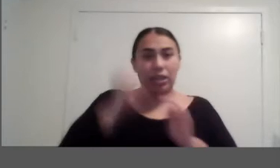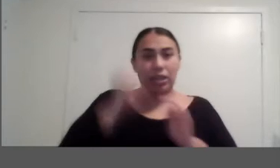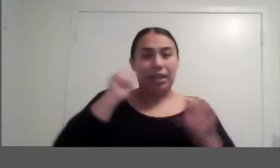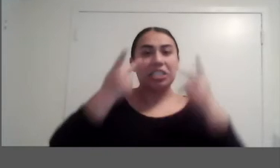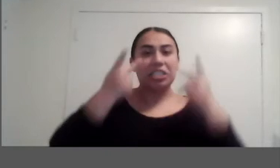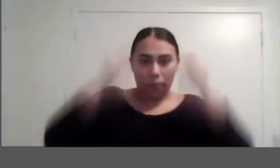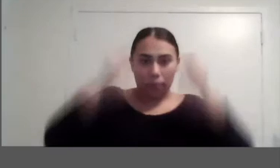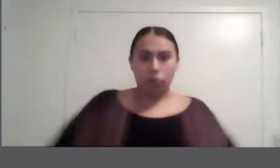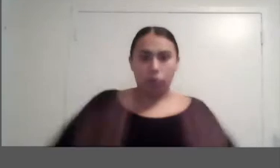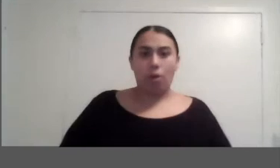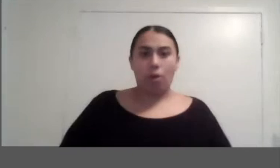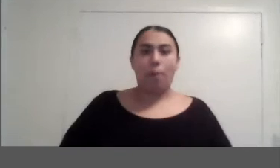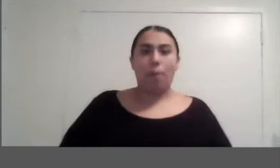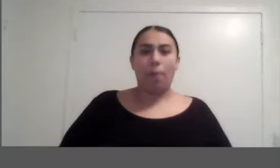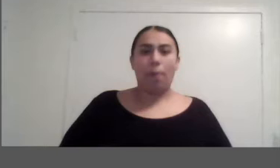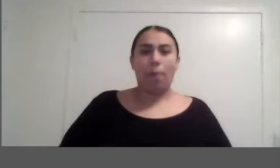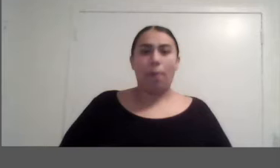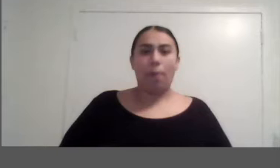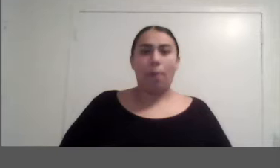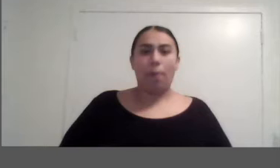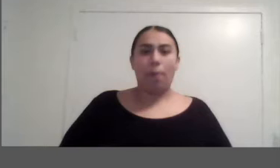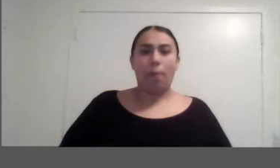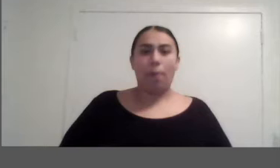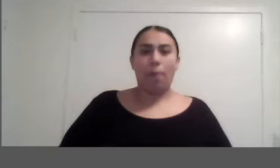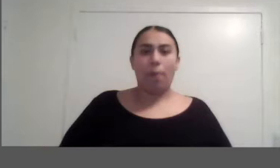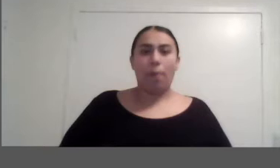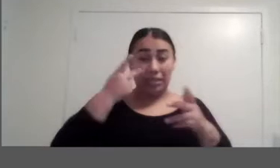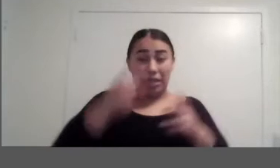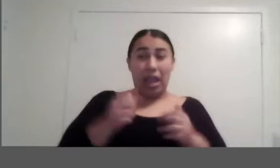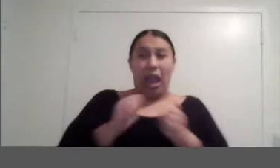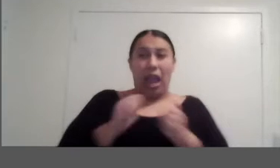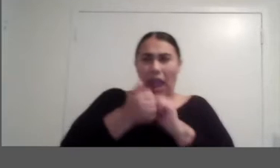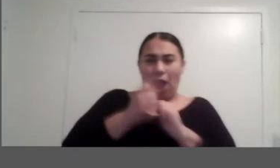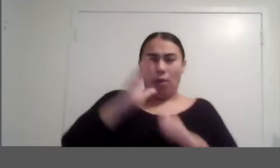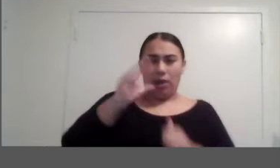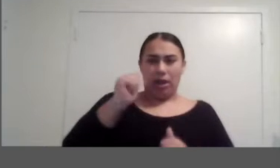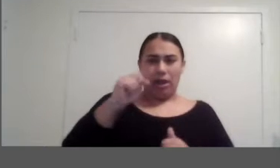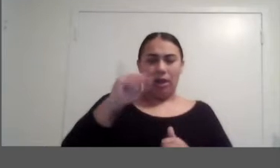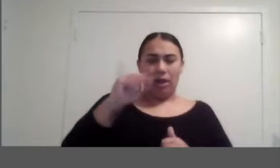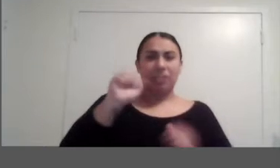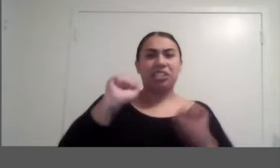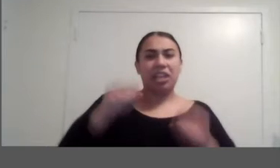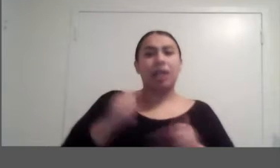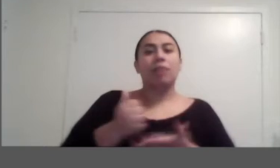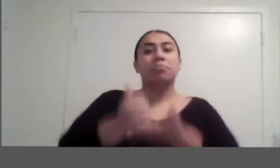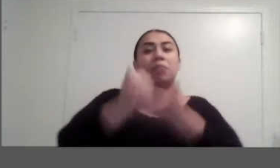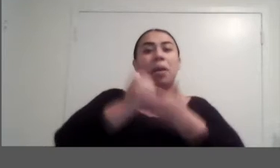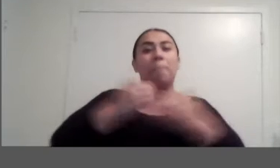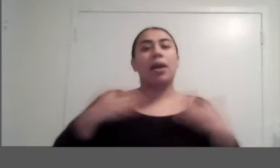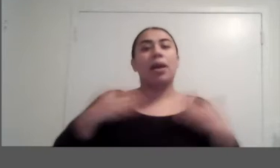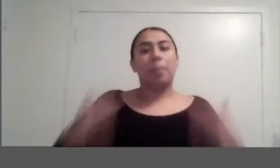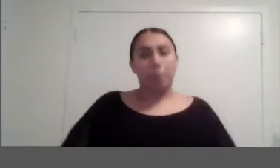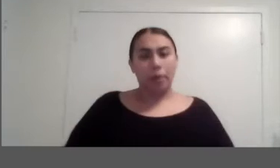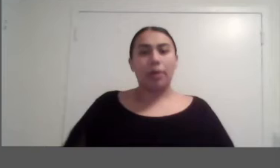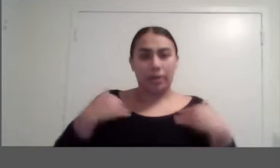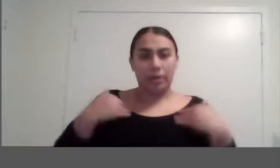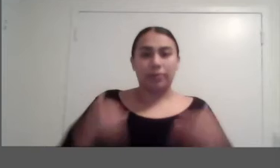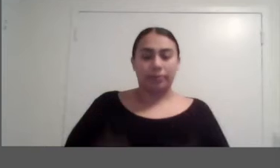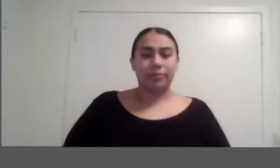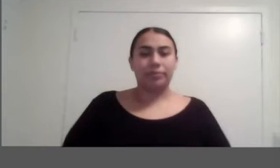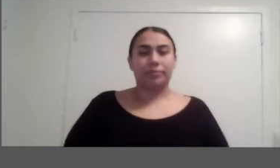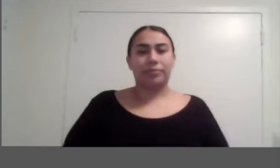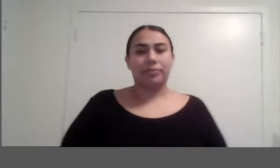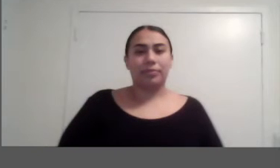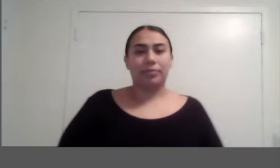the endocannabinoid system is in the human body. This gives insight into why cannabis is said to help with many different symptoms that